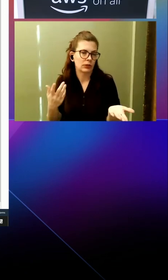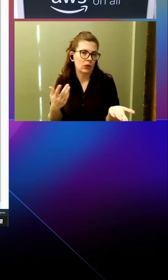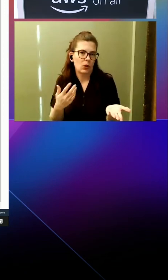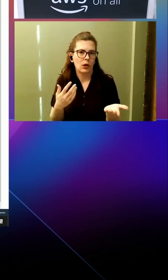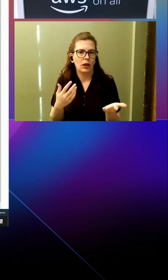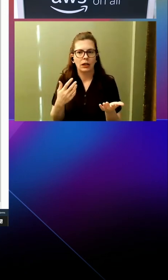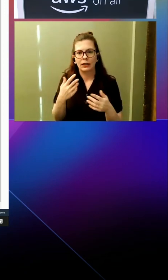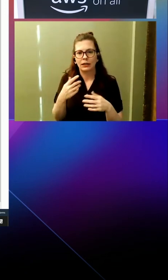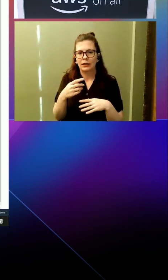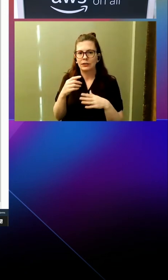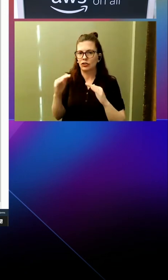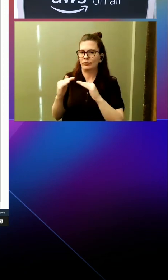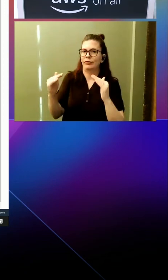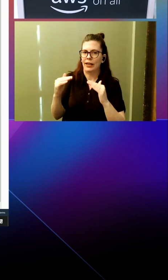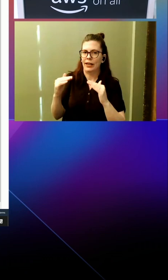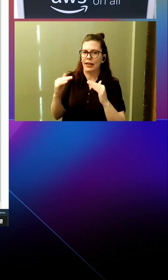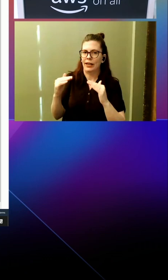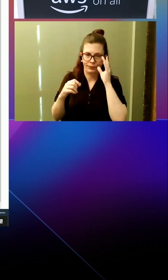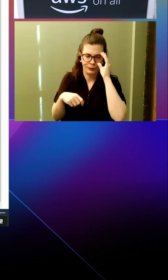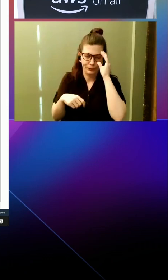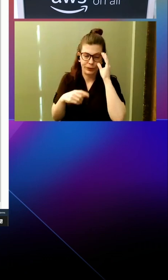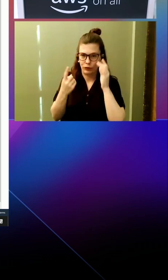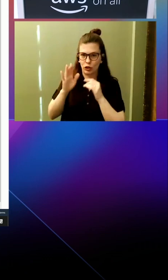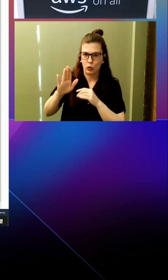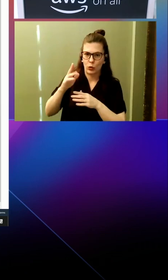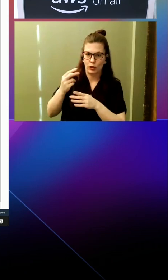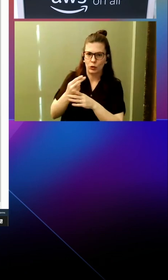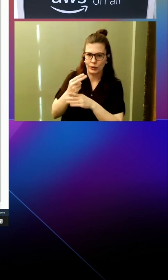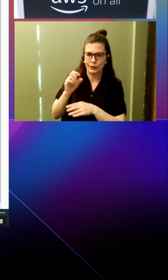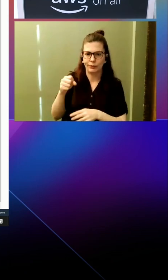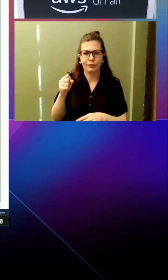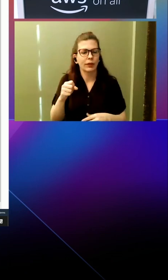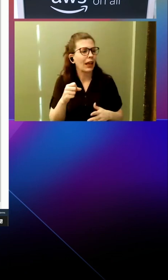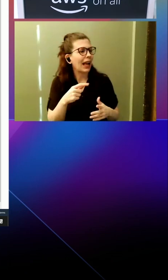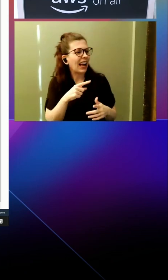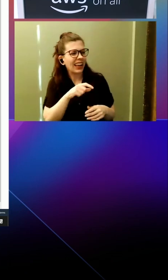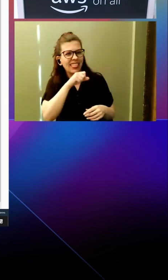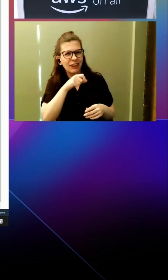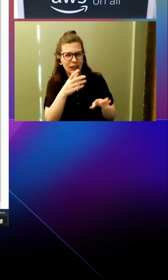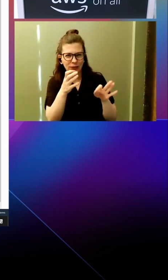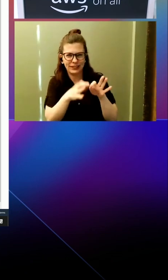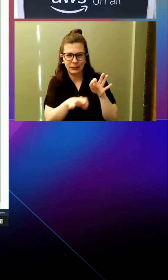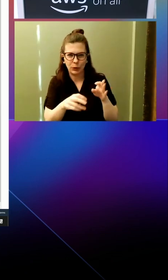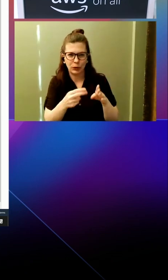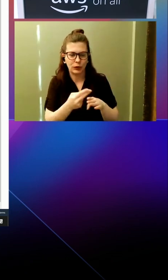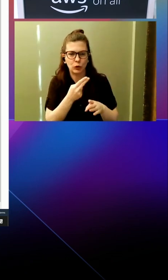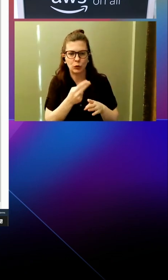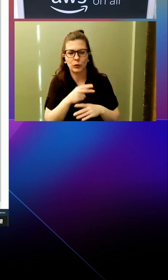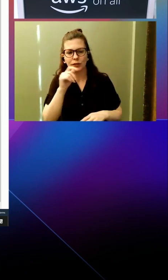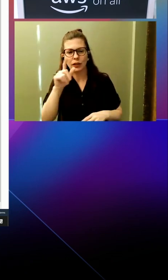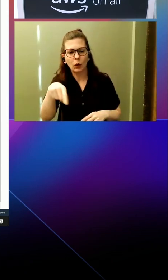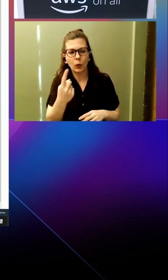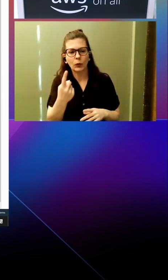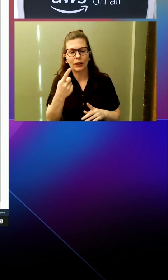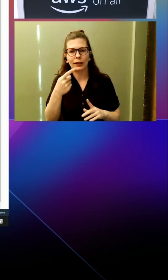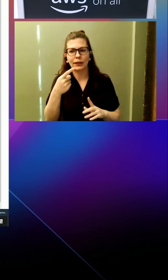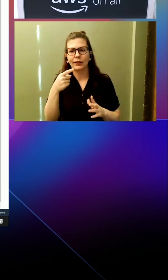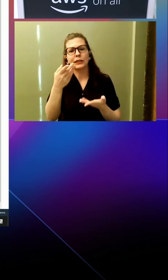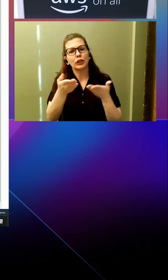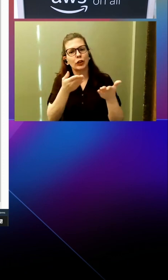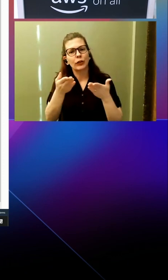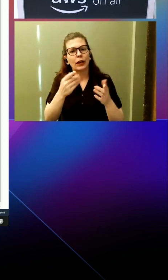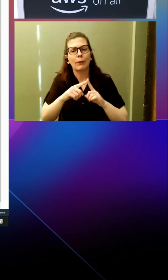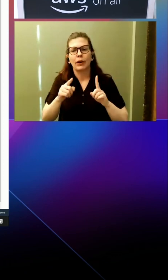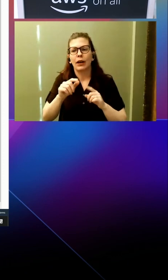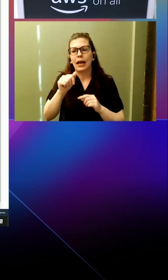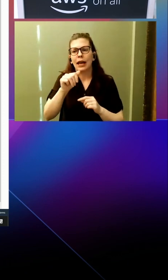like cool. as per your usage. Fantastic. Yeah, I love how simple it is to use, right? Not just this services, but a lot of the AI/ML services.